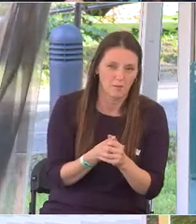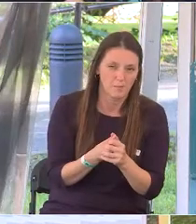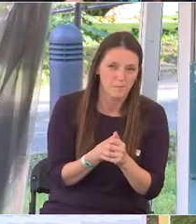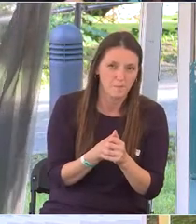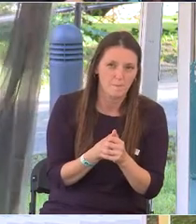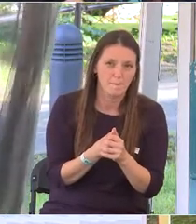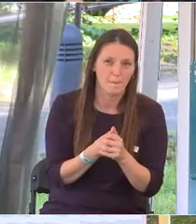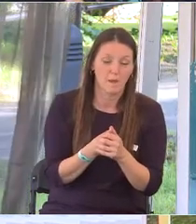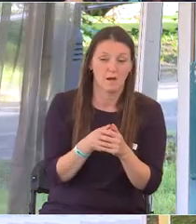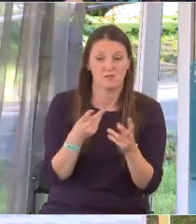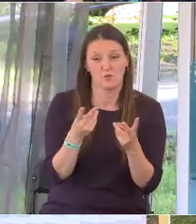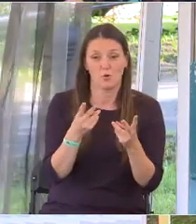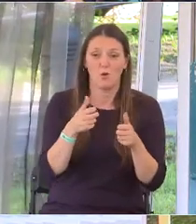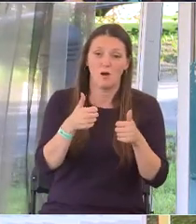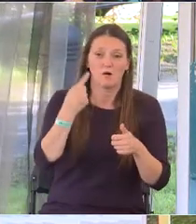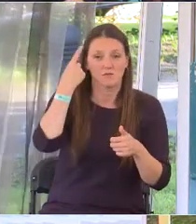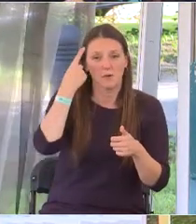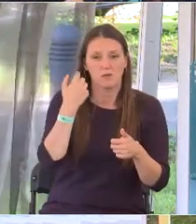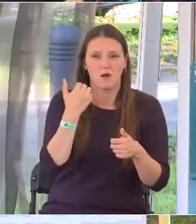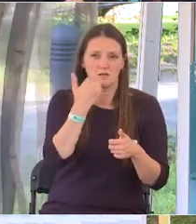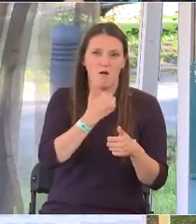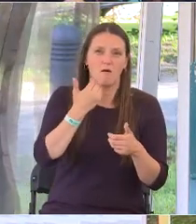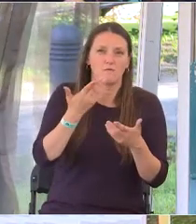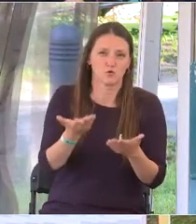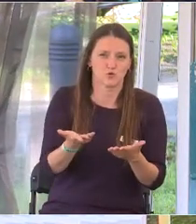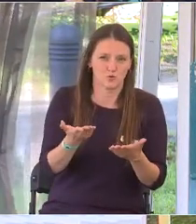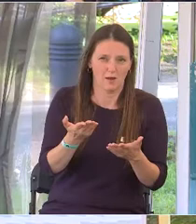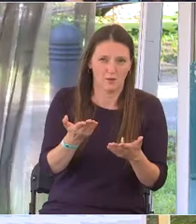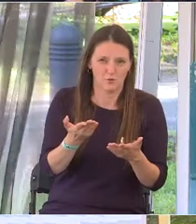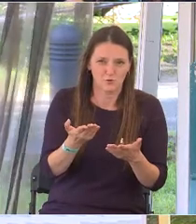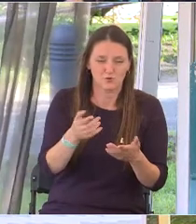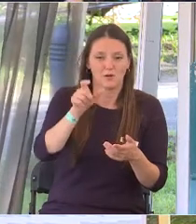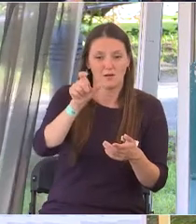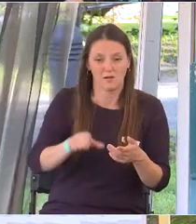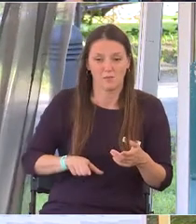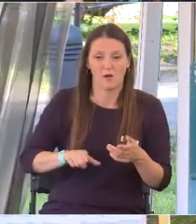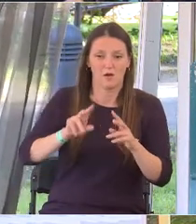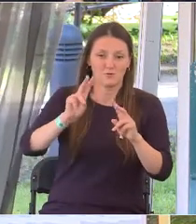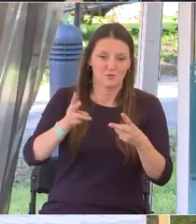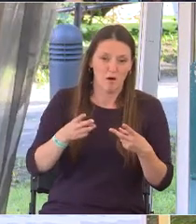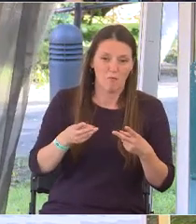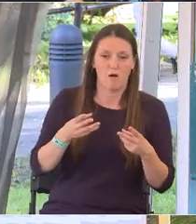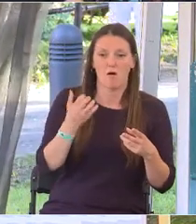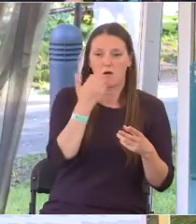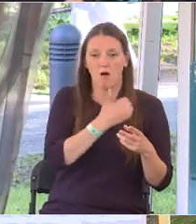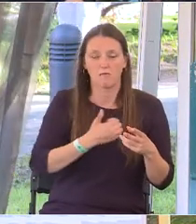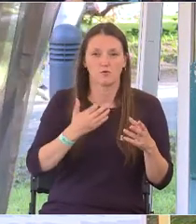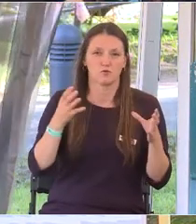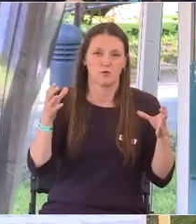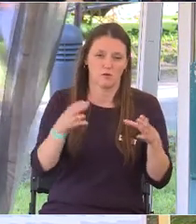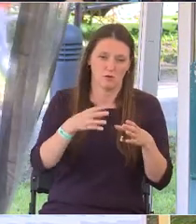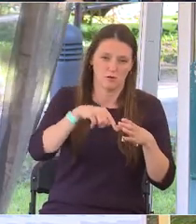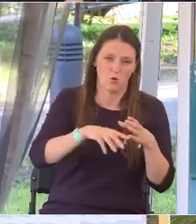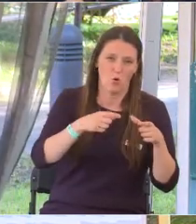good nationalism at work. People are feeling belonging to the same nation, they are sharing the same values, so in this sense, nationalism is also by the